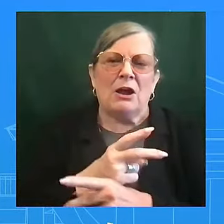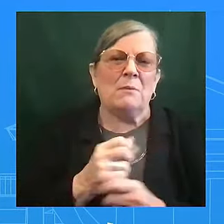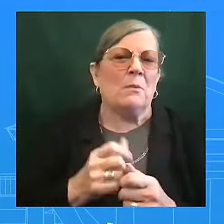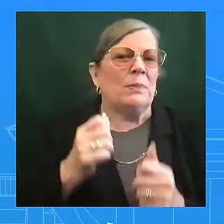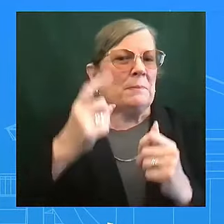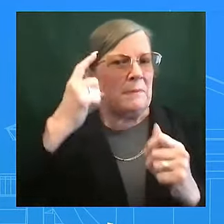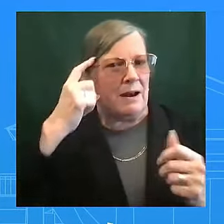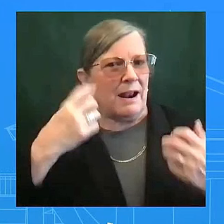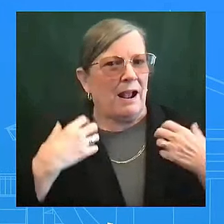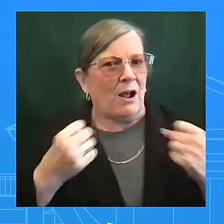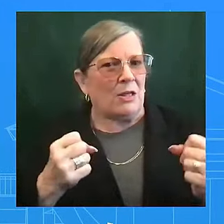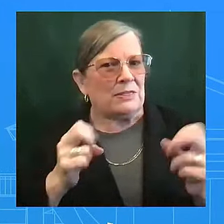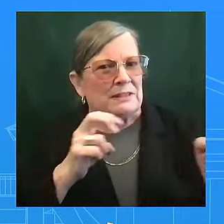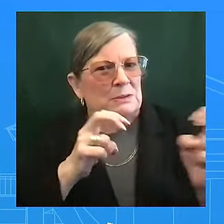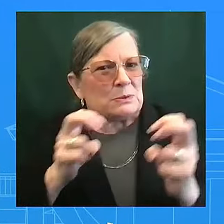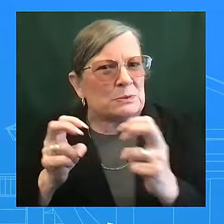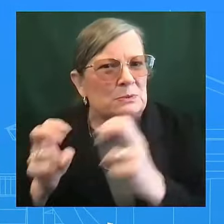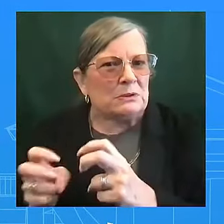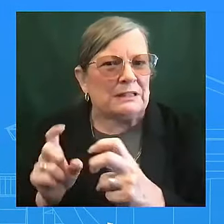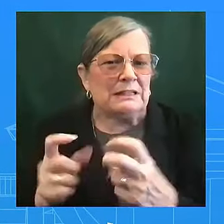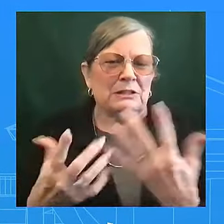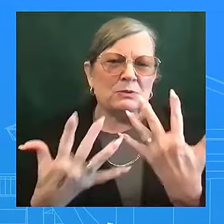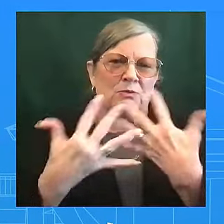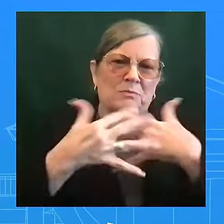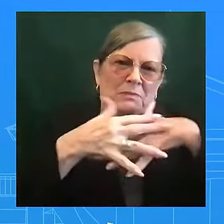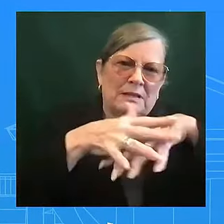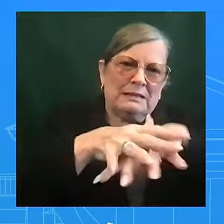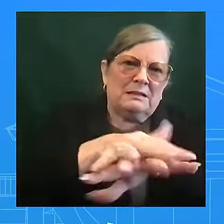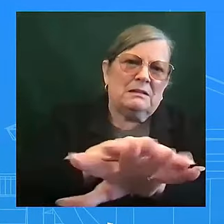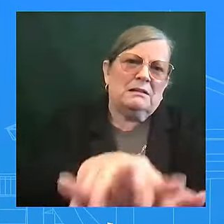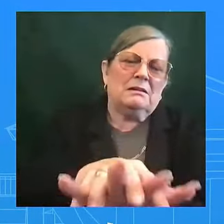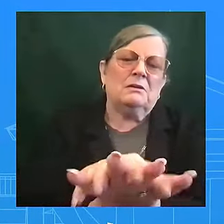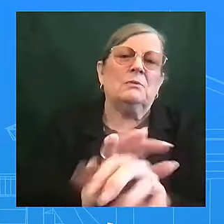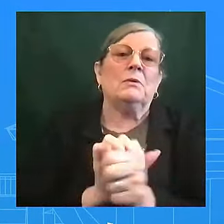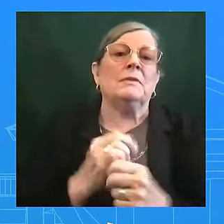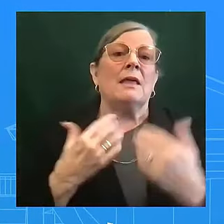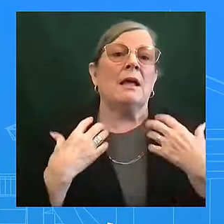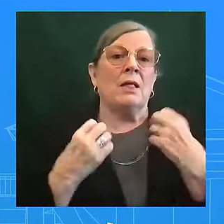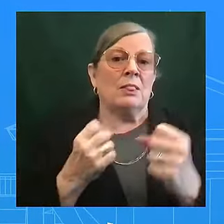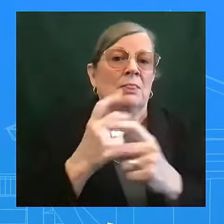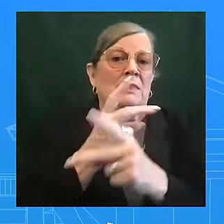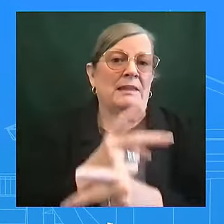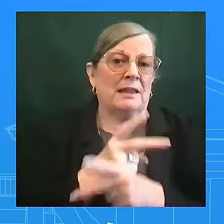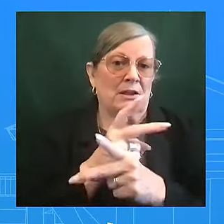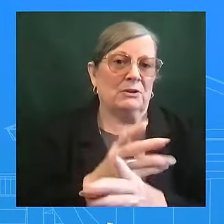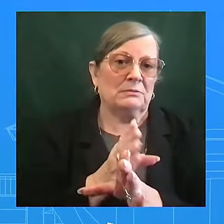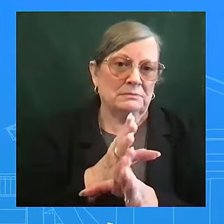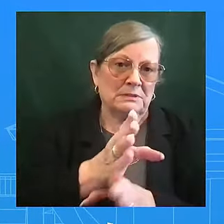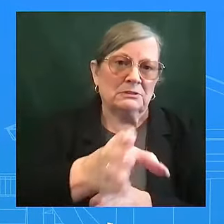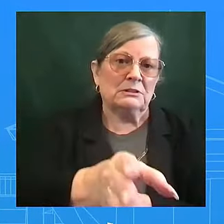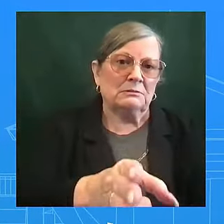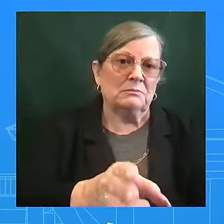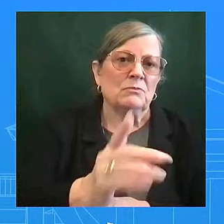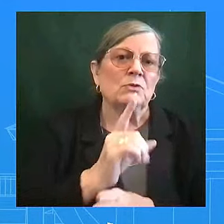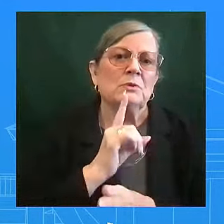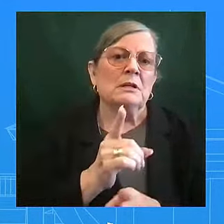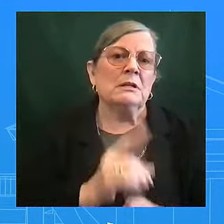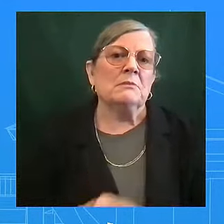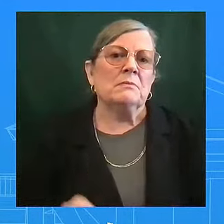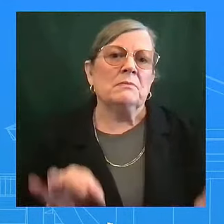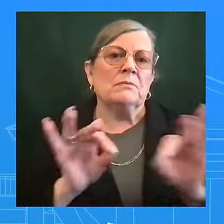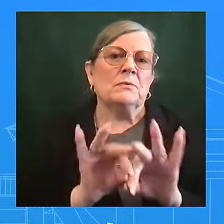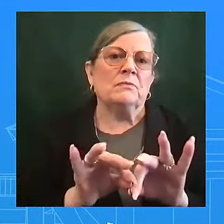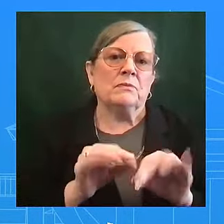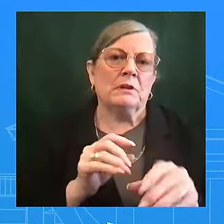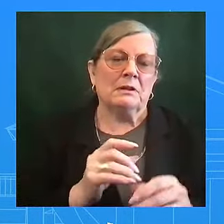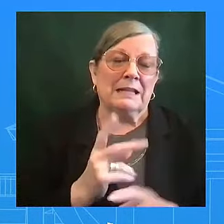certainly continue to make sure that effort is a key part of